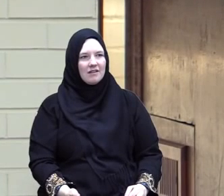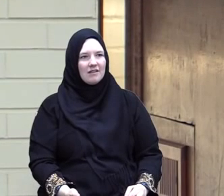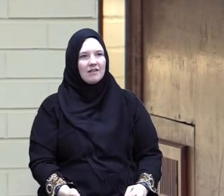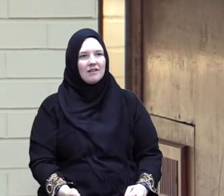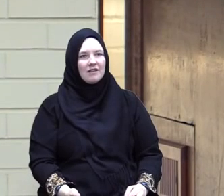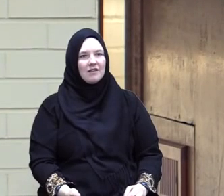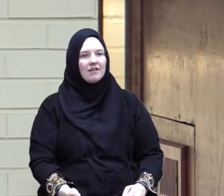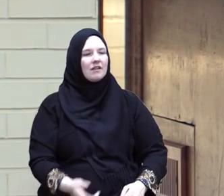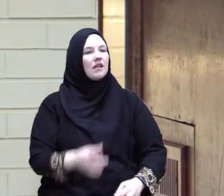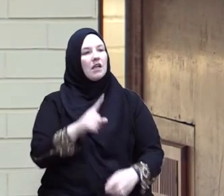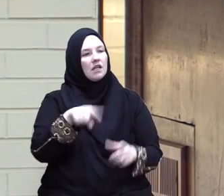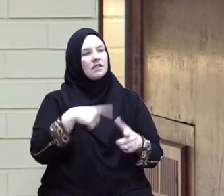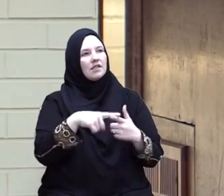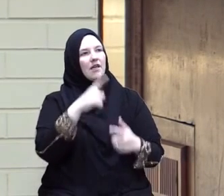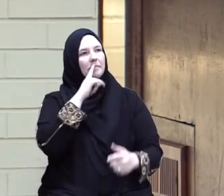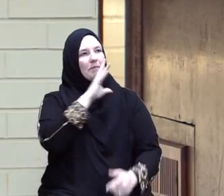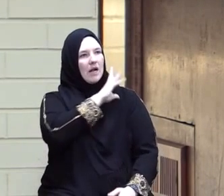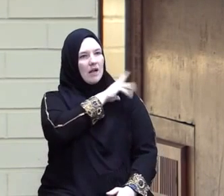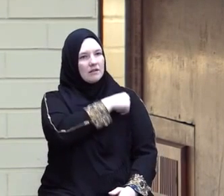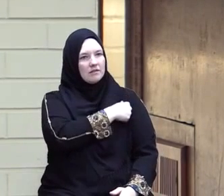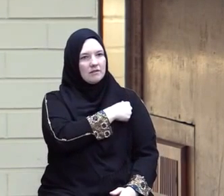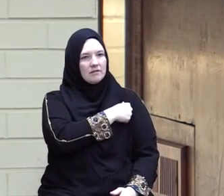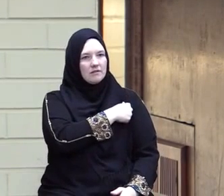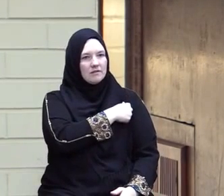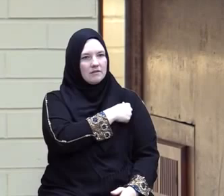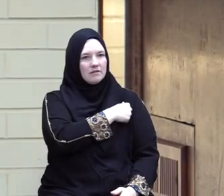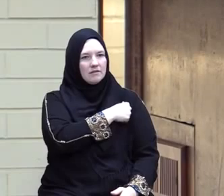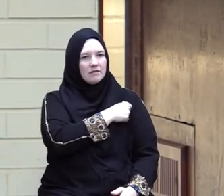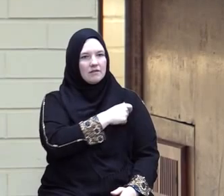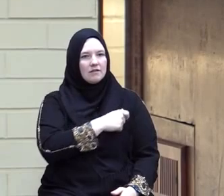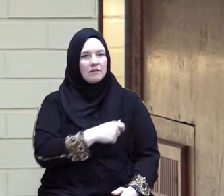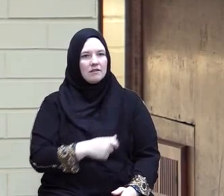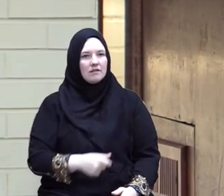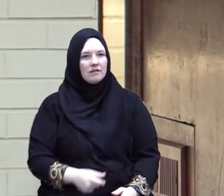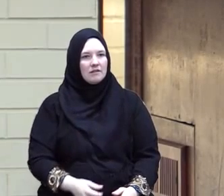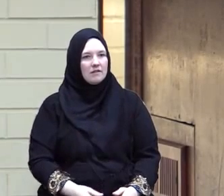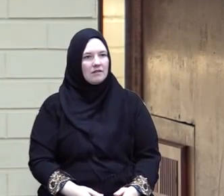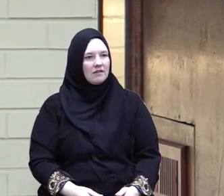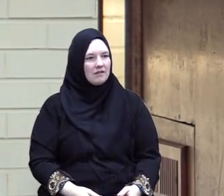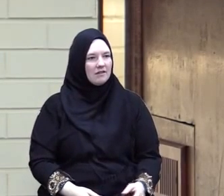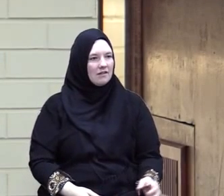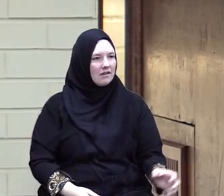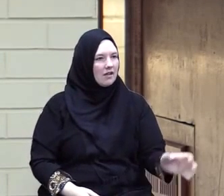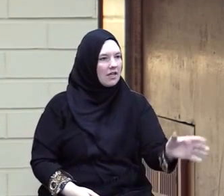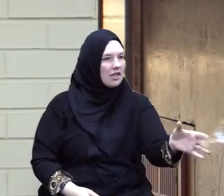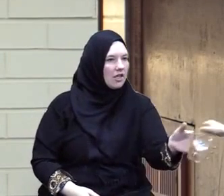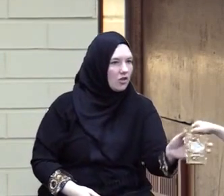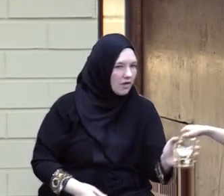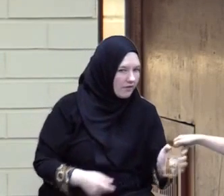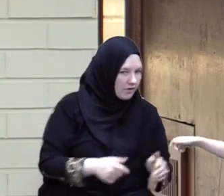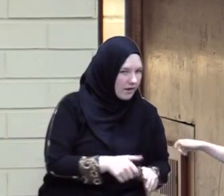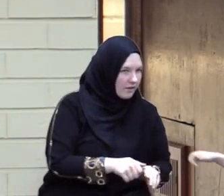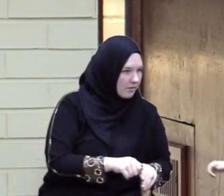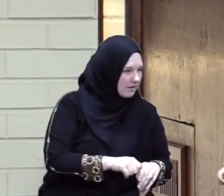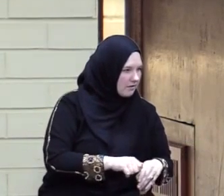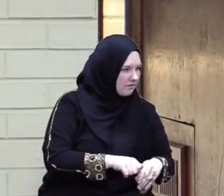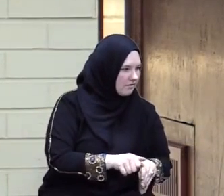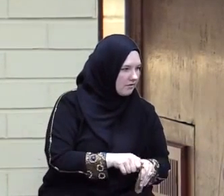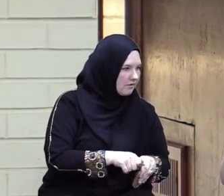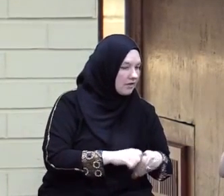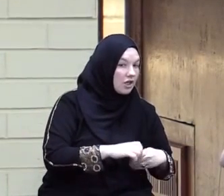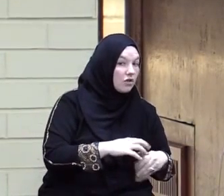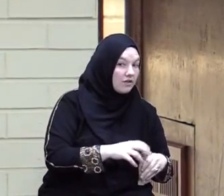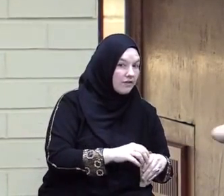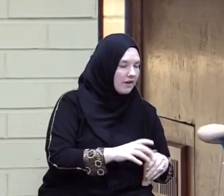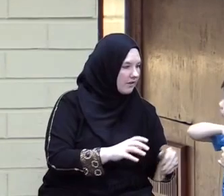Whom did the Palestinians occupy? They are occupied themselves. So sometimes lopsided and upside